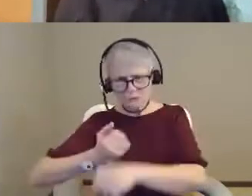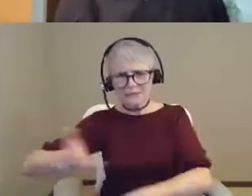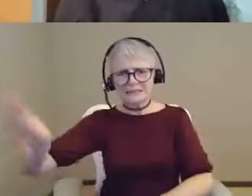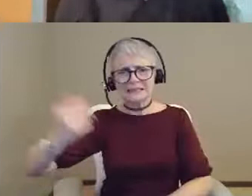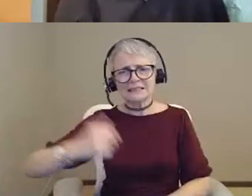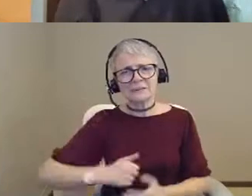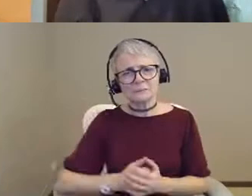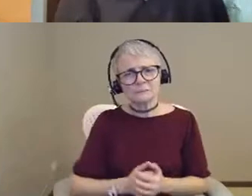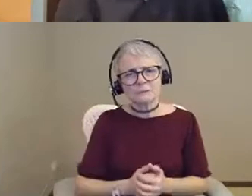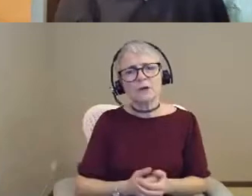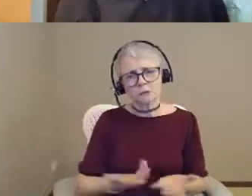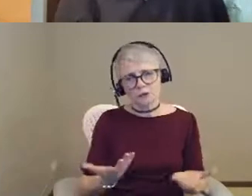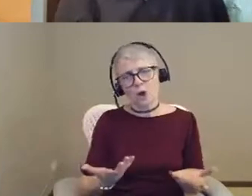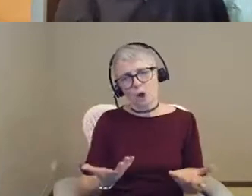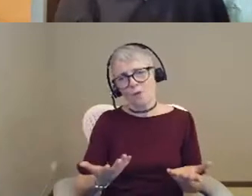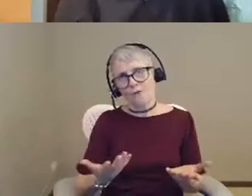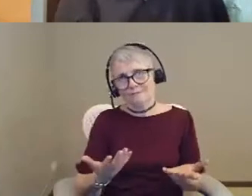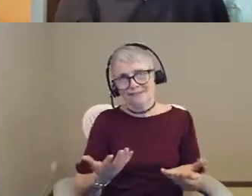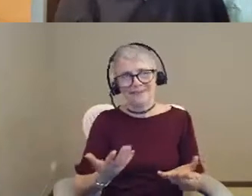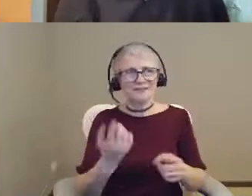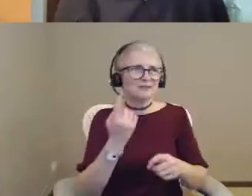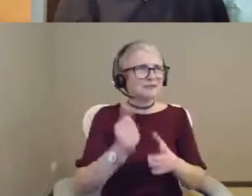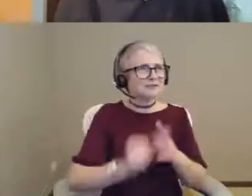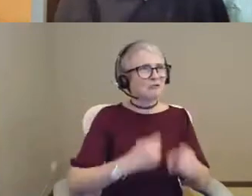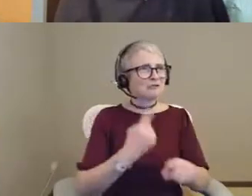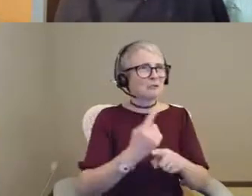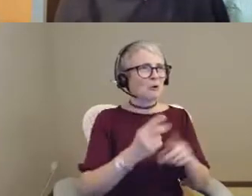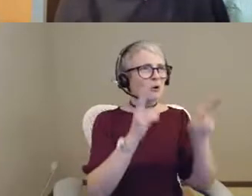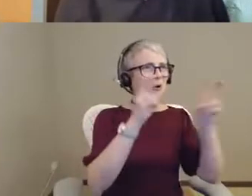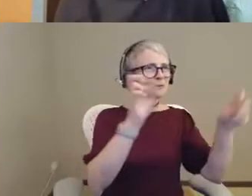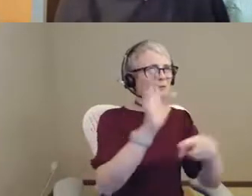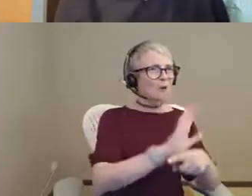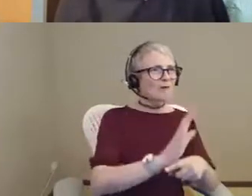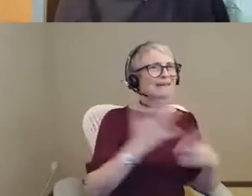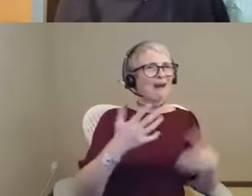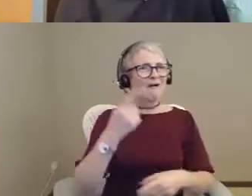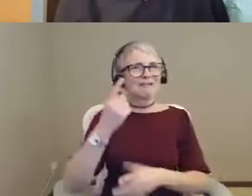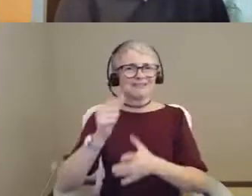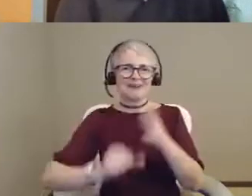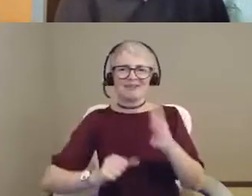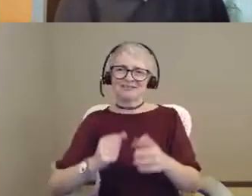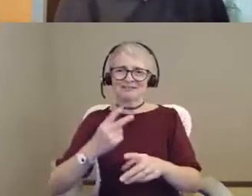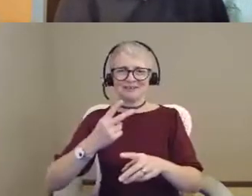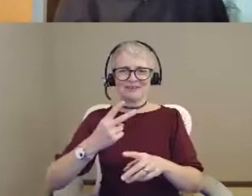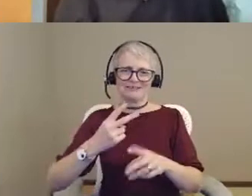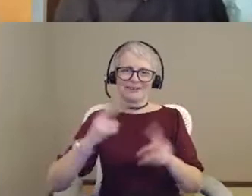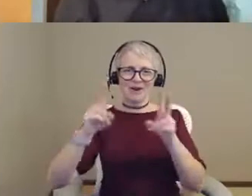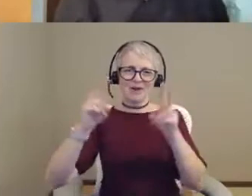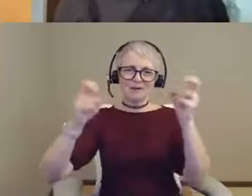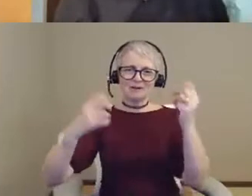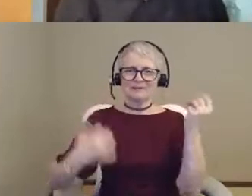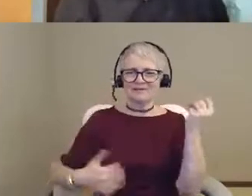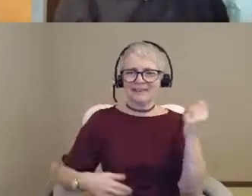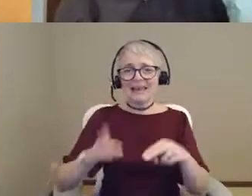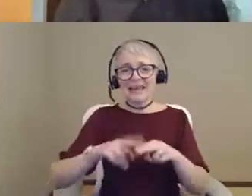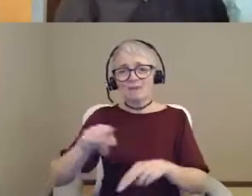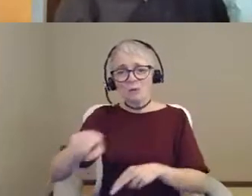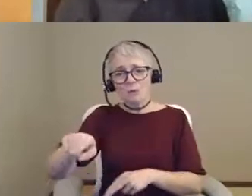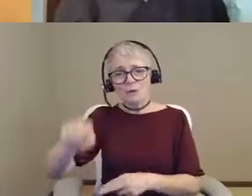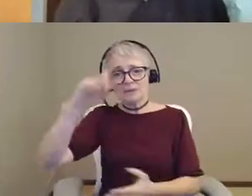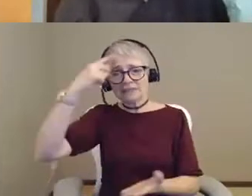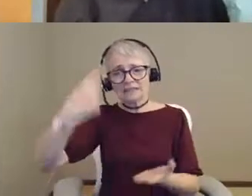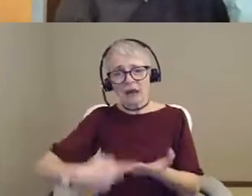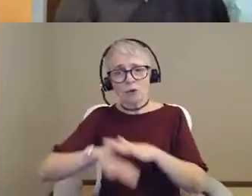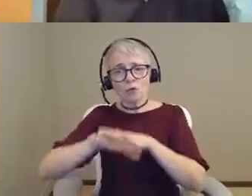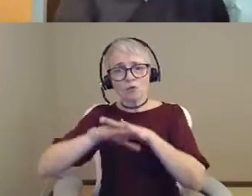need to realize, you know, we're quoting movies, now I'm going to quote Pink Floyd. If you choose not to decide, you still have made a choice.